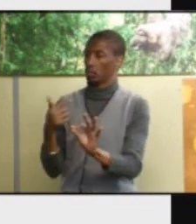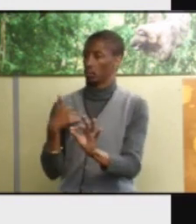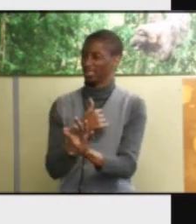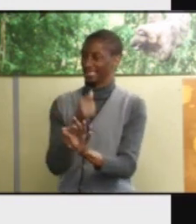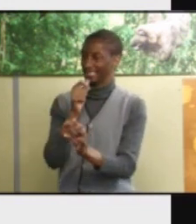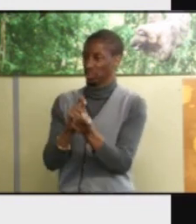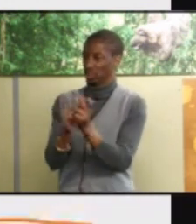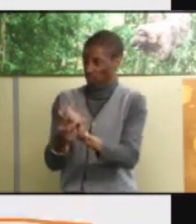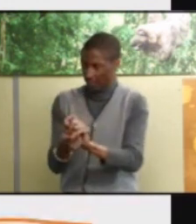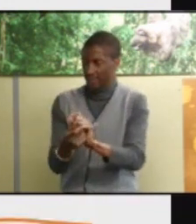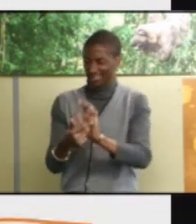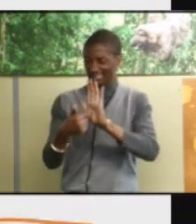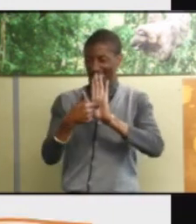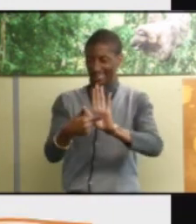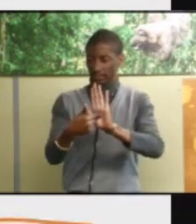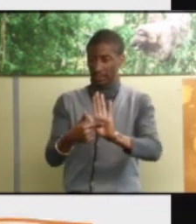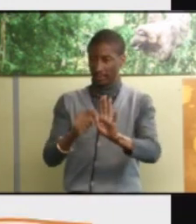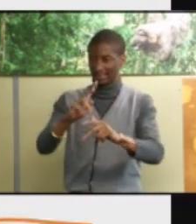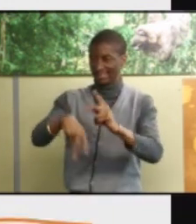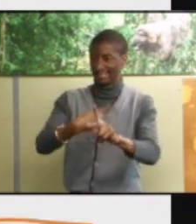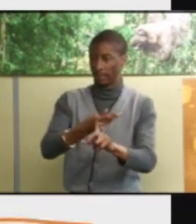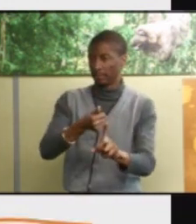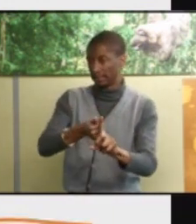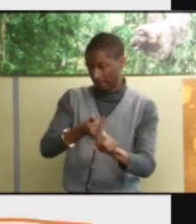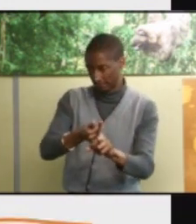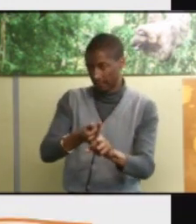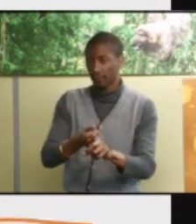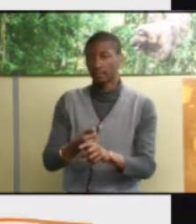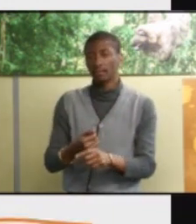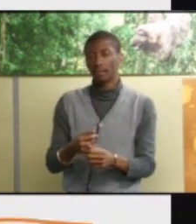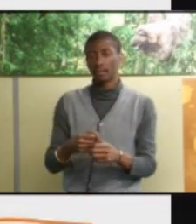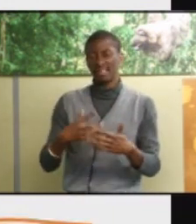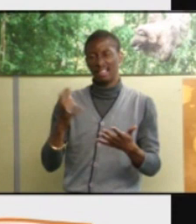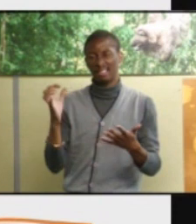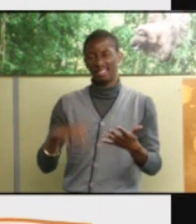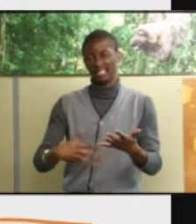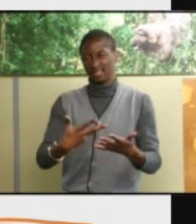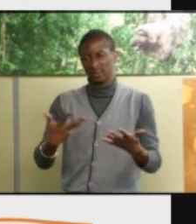exhibit. And that's basically what